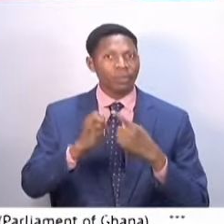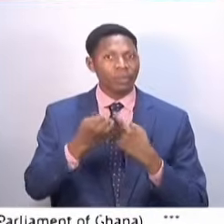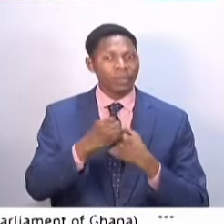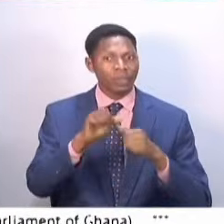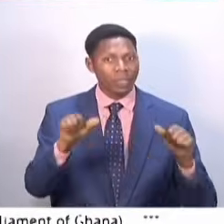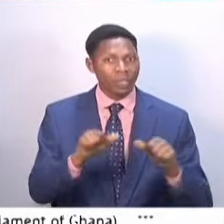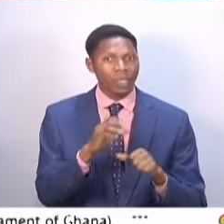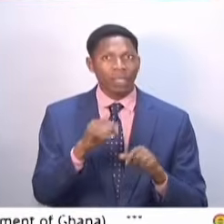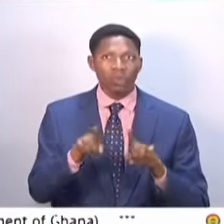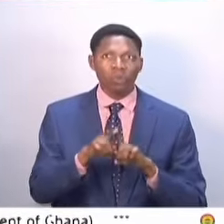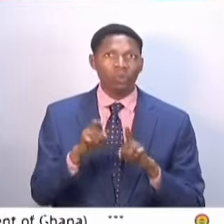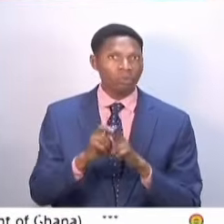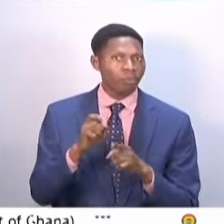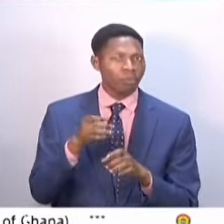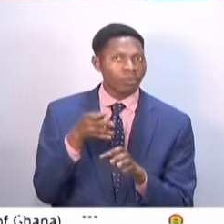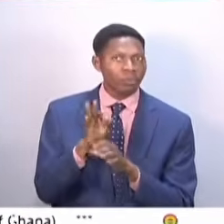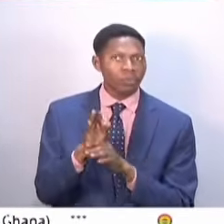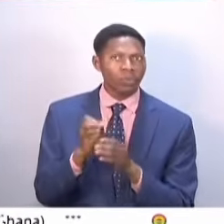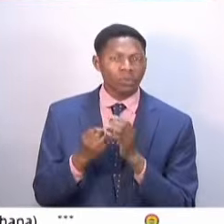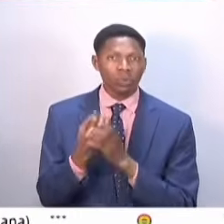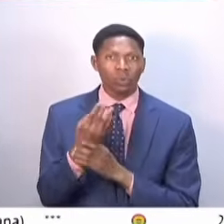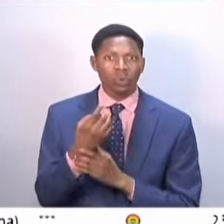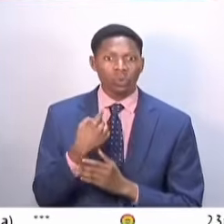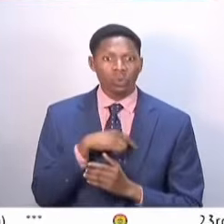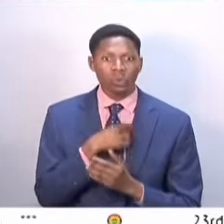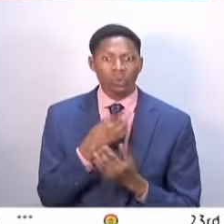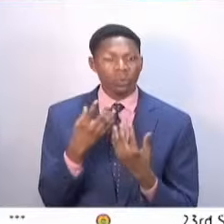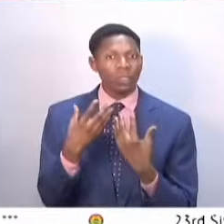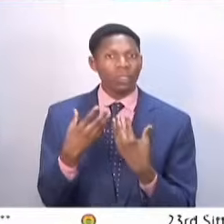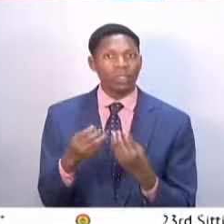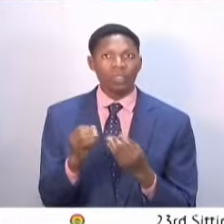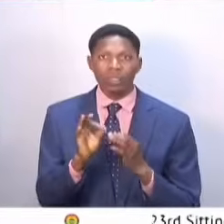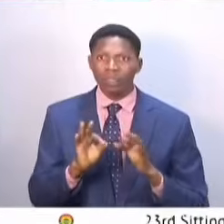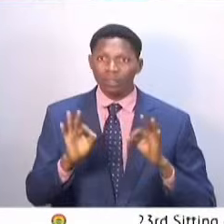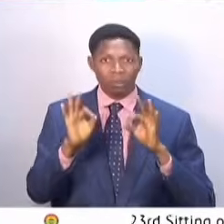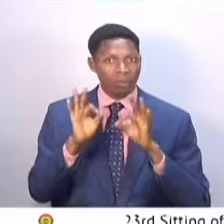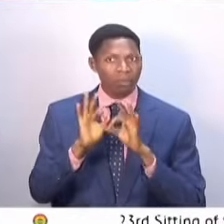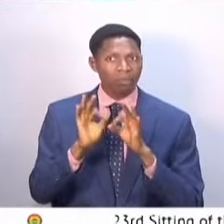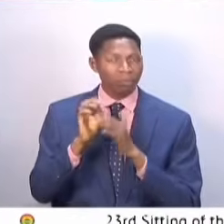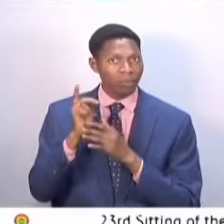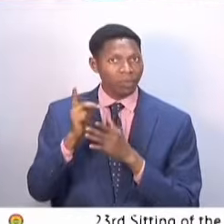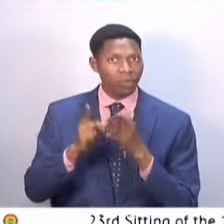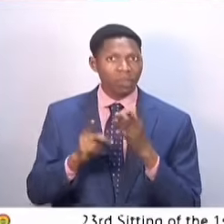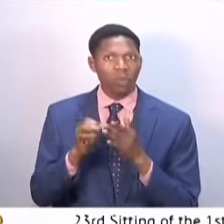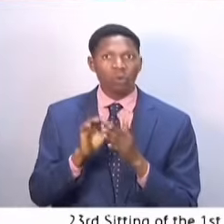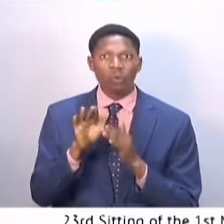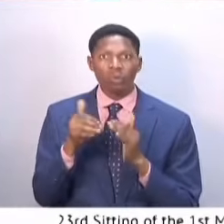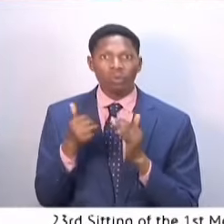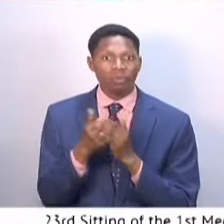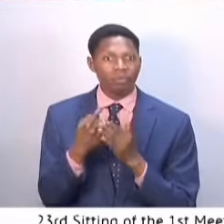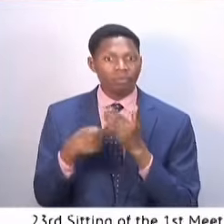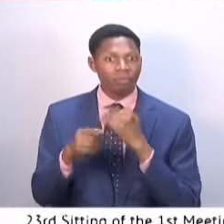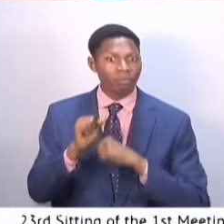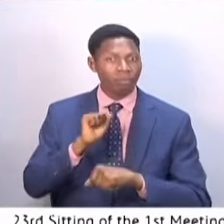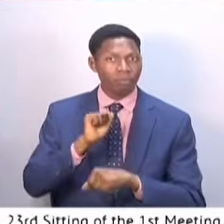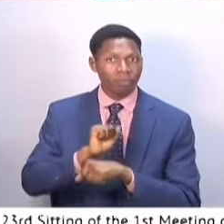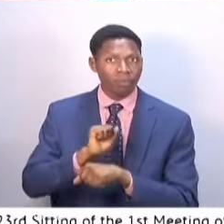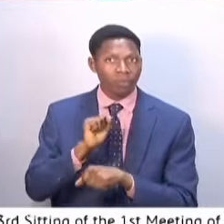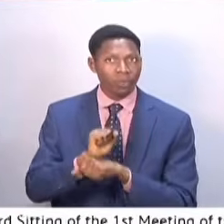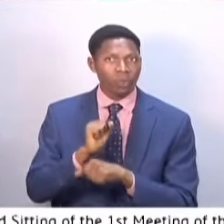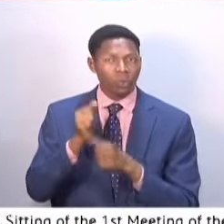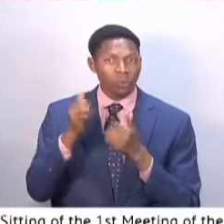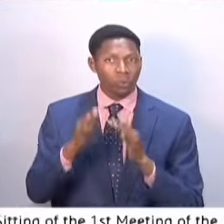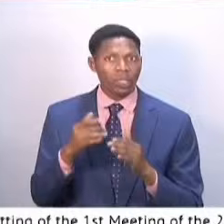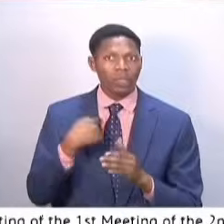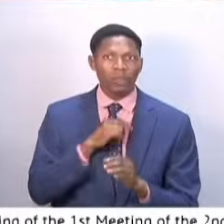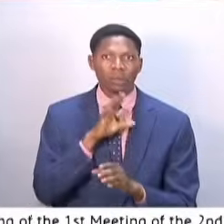and professional growth. We are therefore losing a significant portion of the very workforce we invest